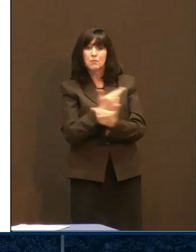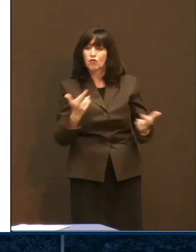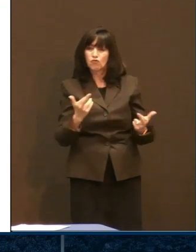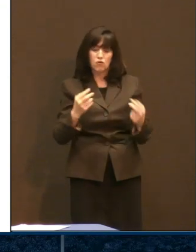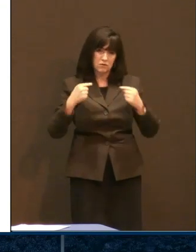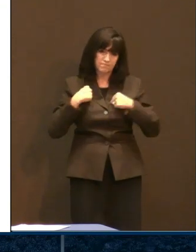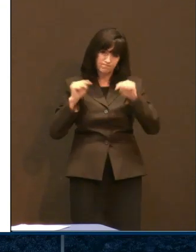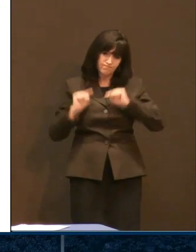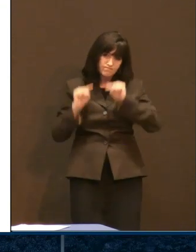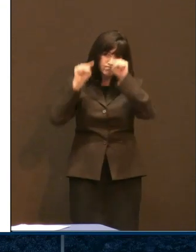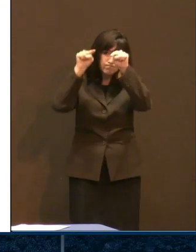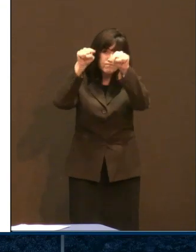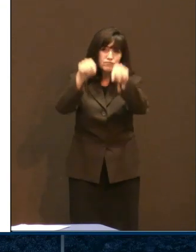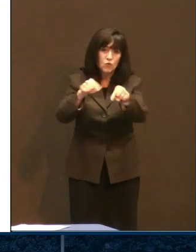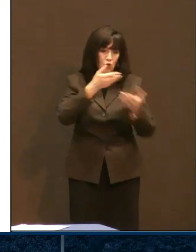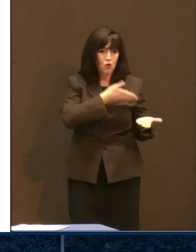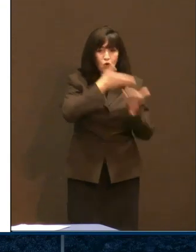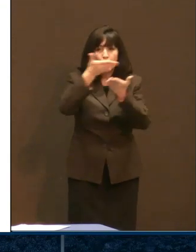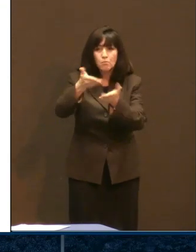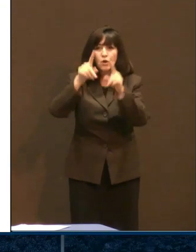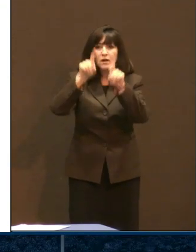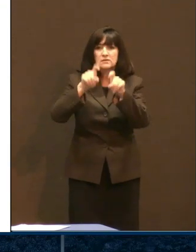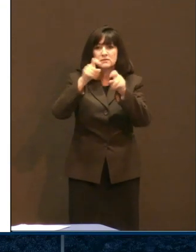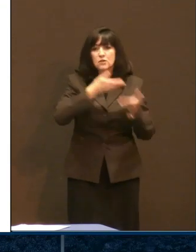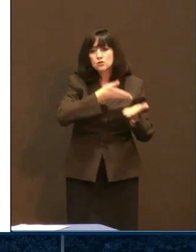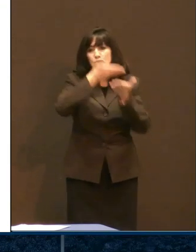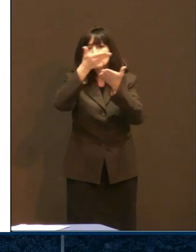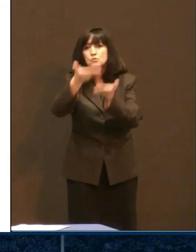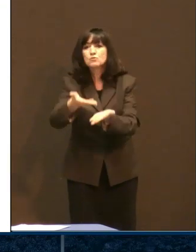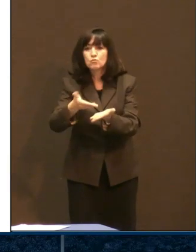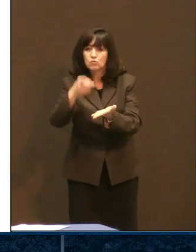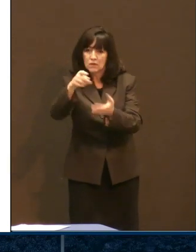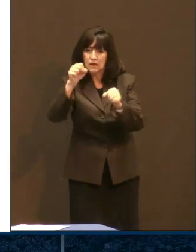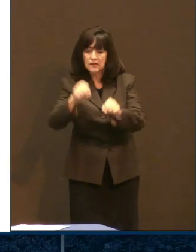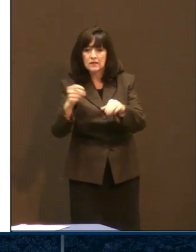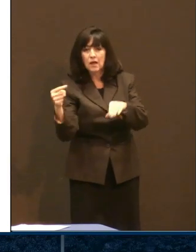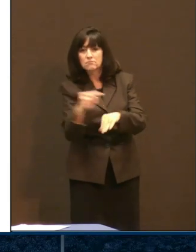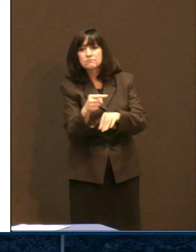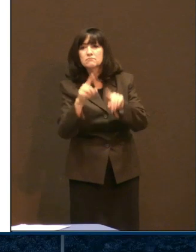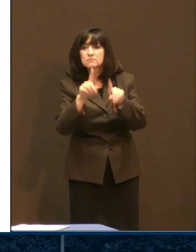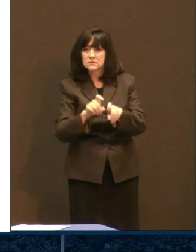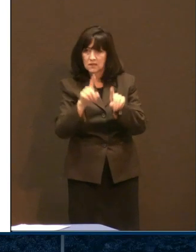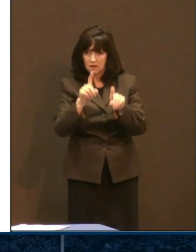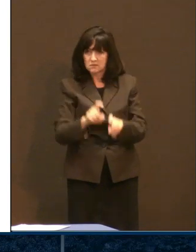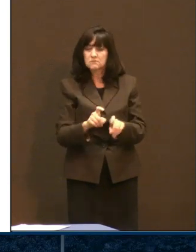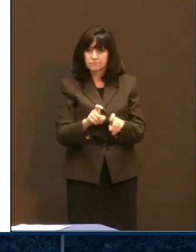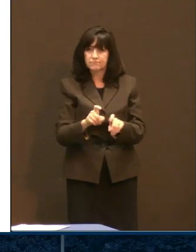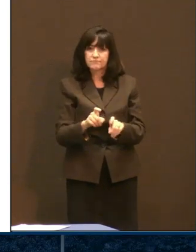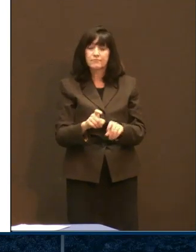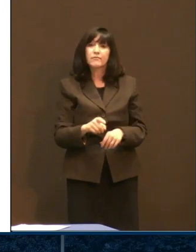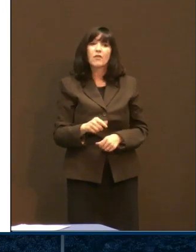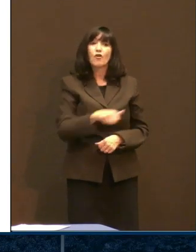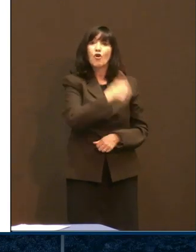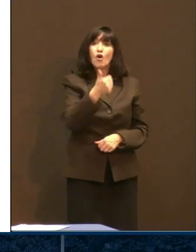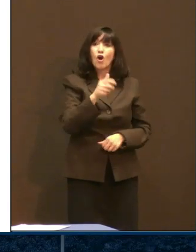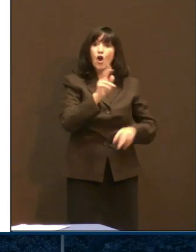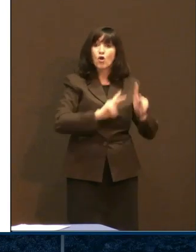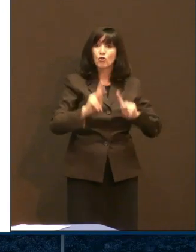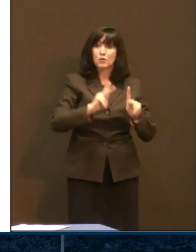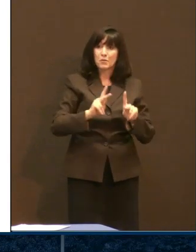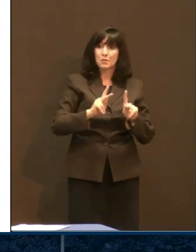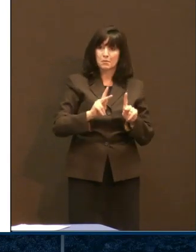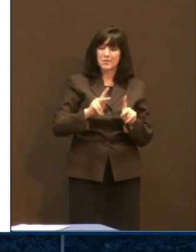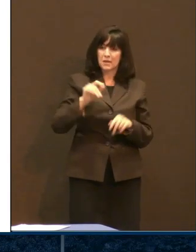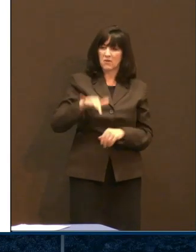helpful there. The community organizations that we've teamed up with, and Megan Wallace and her group there in Sussex